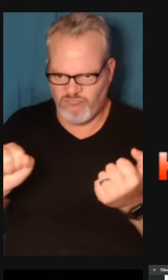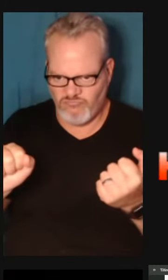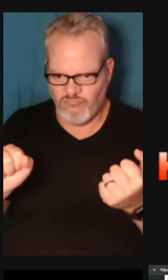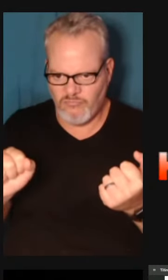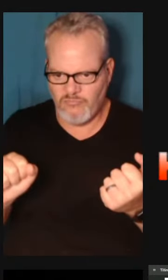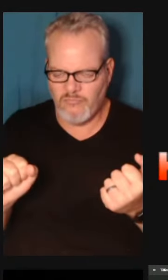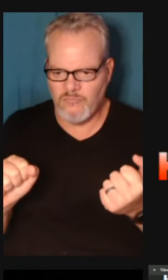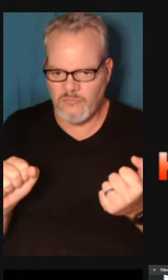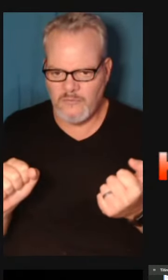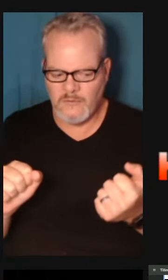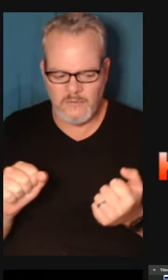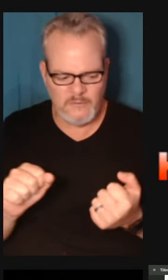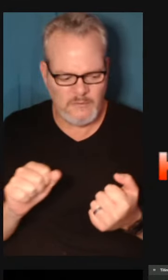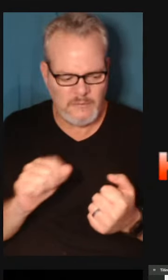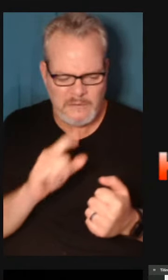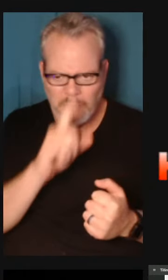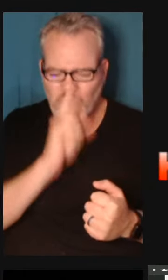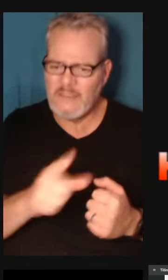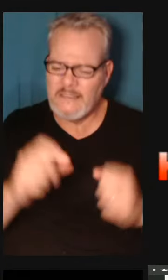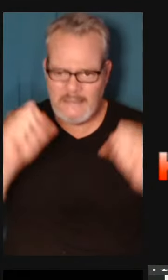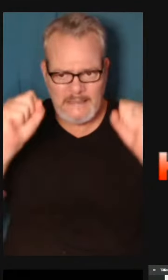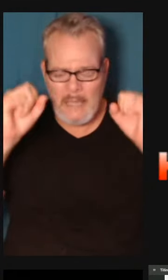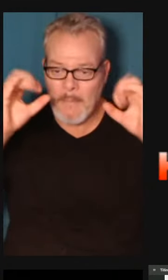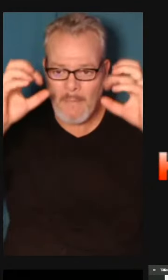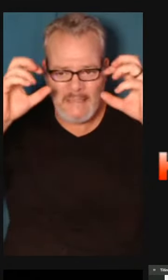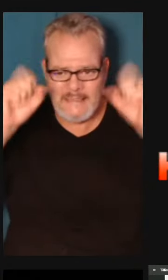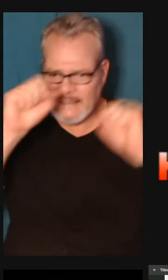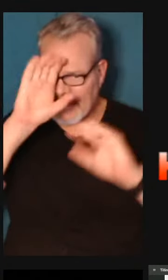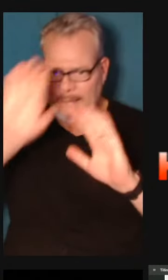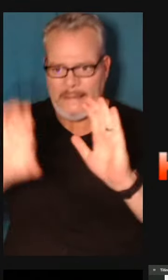really amazing images there.